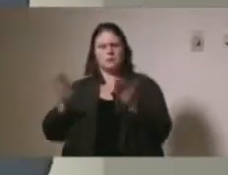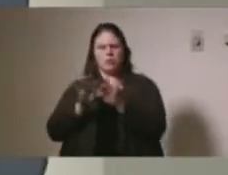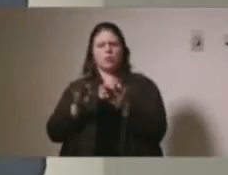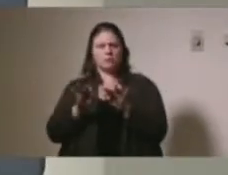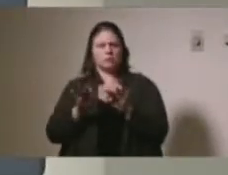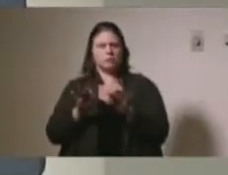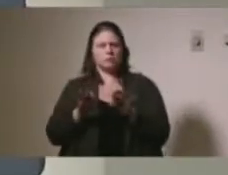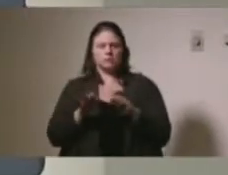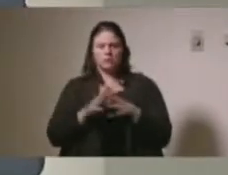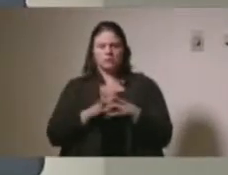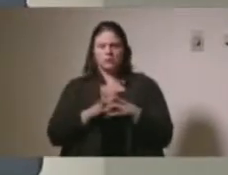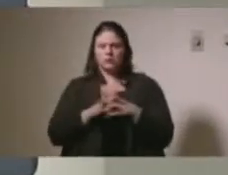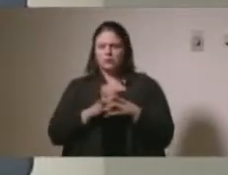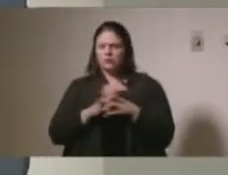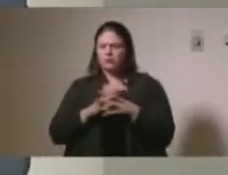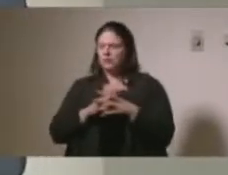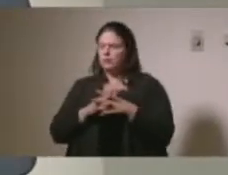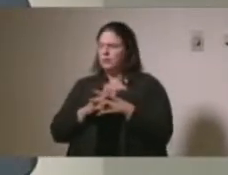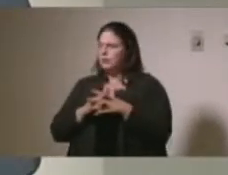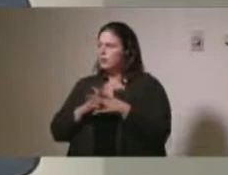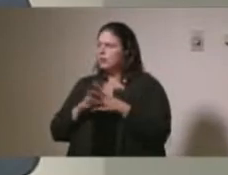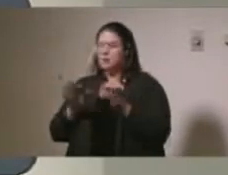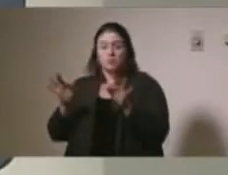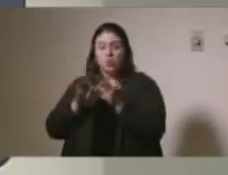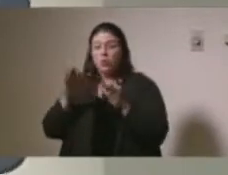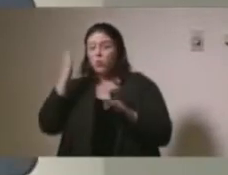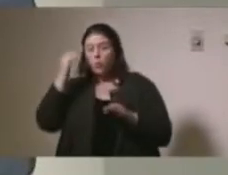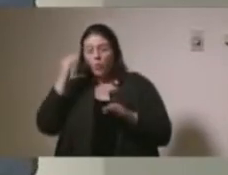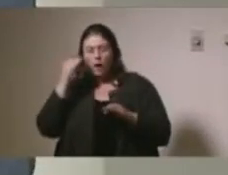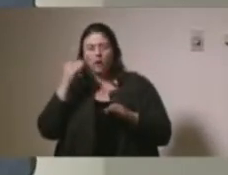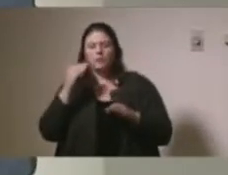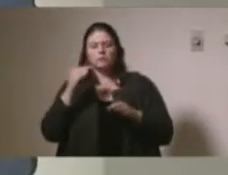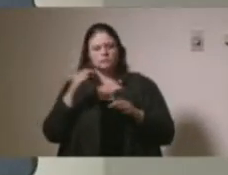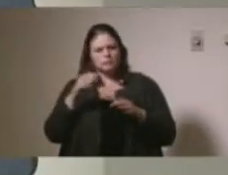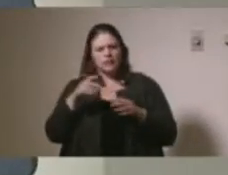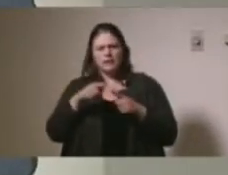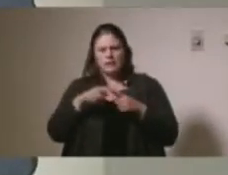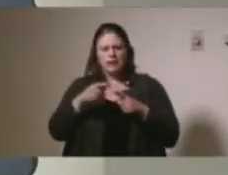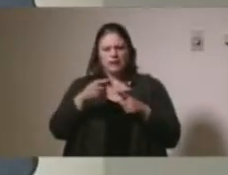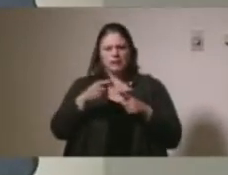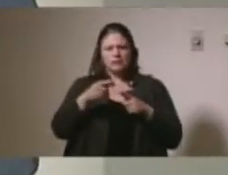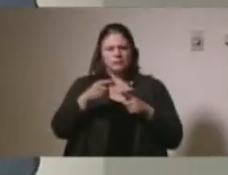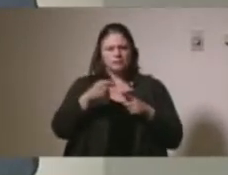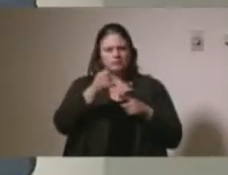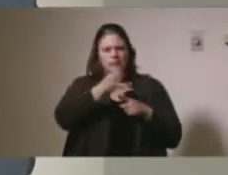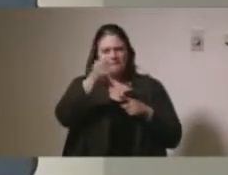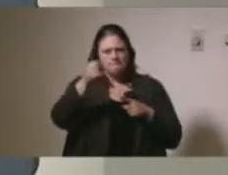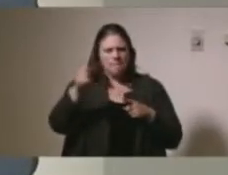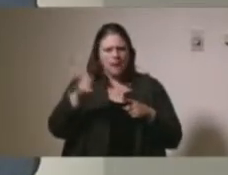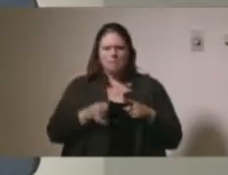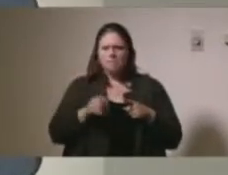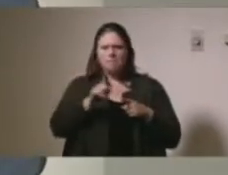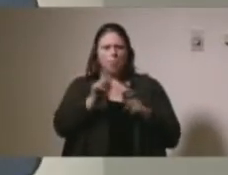impact on the mapping of the municipalities. So municipalities want to be